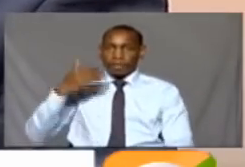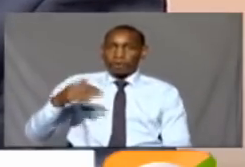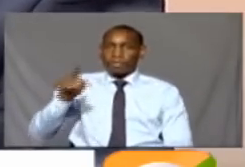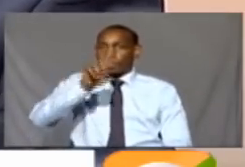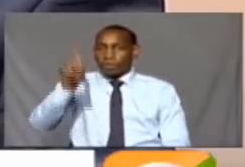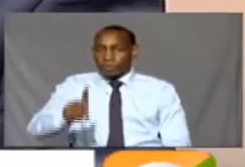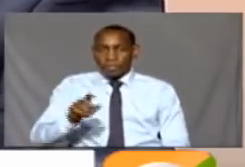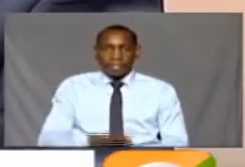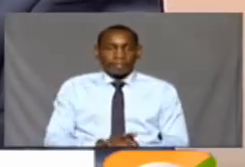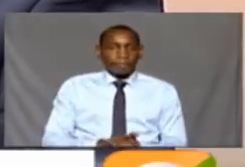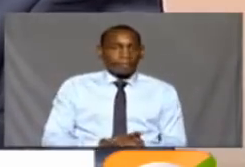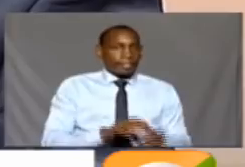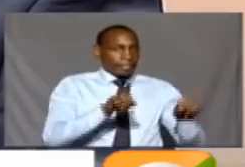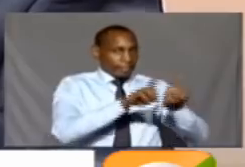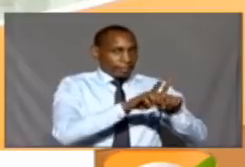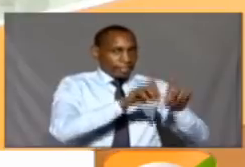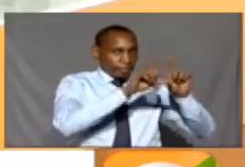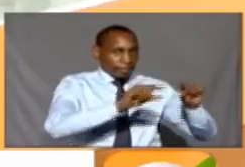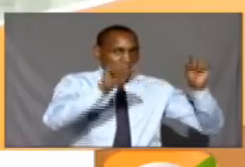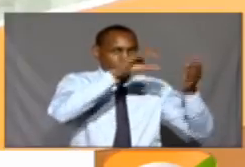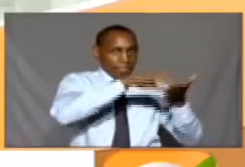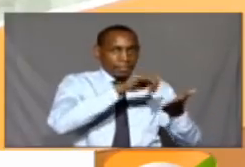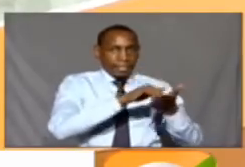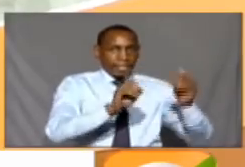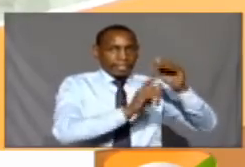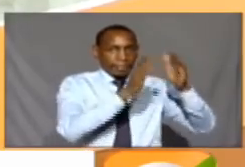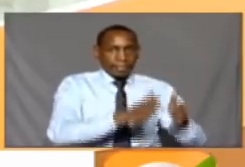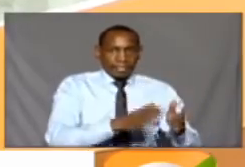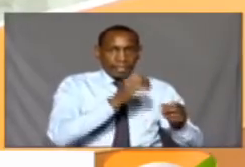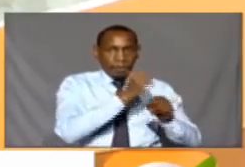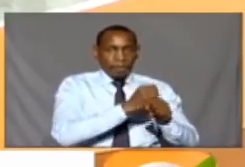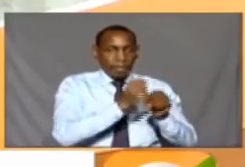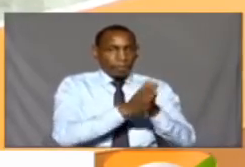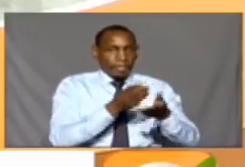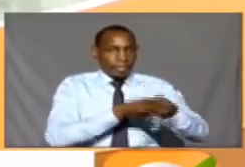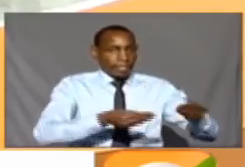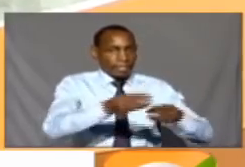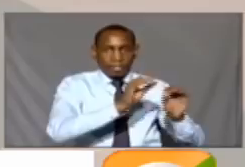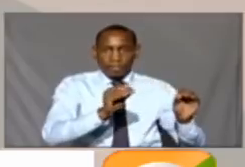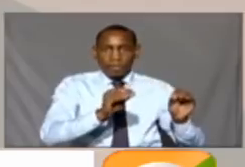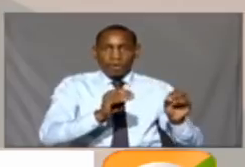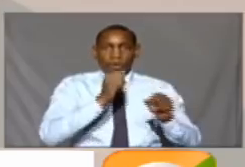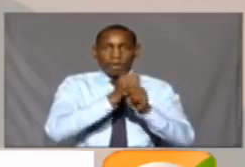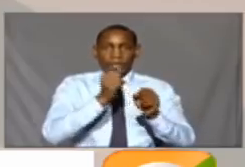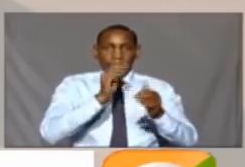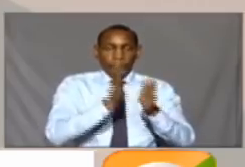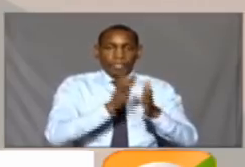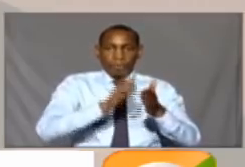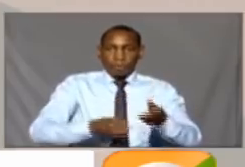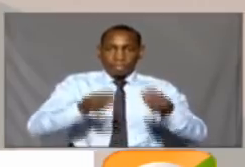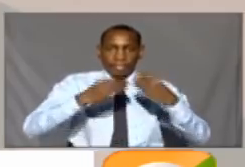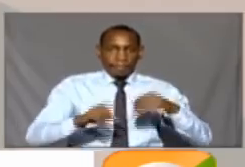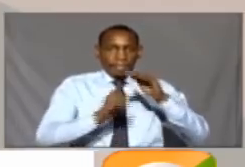Tokyo scandal, you yes. said the yes. long and short of it is ministers don't deal with transactions. We deal with what we are given. Ministers only deal